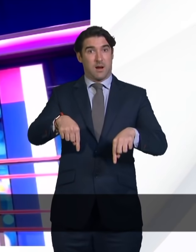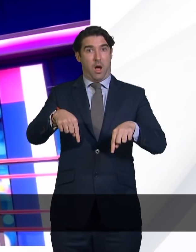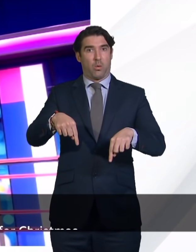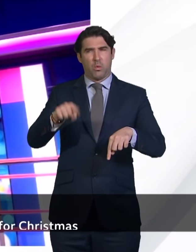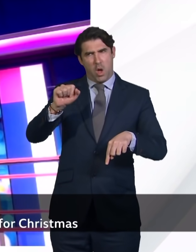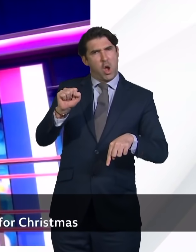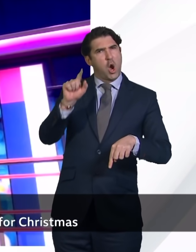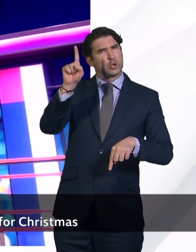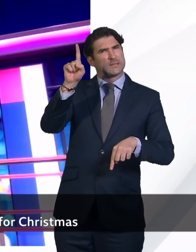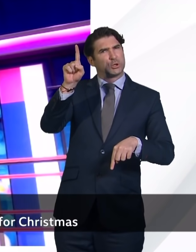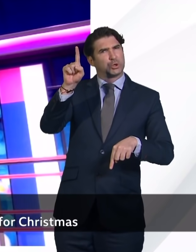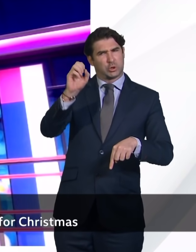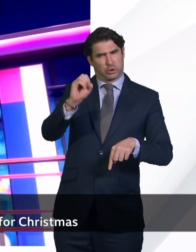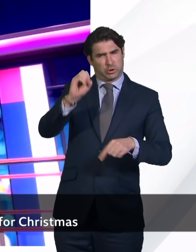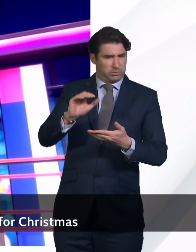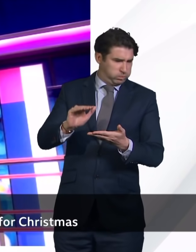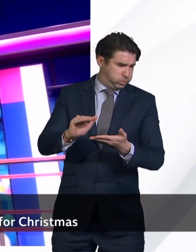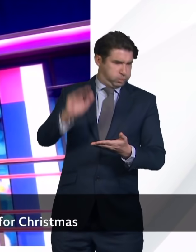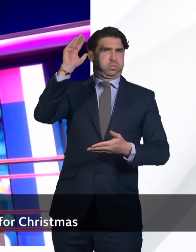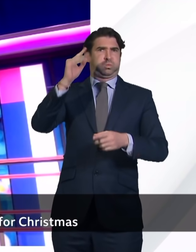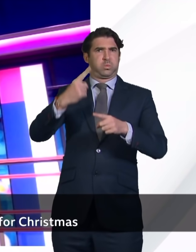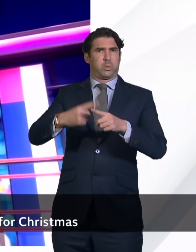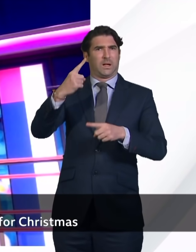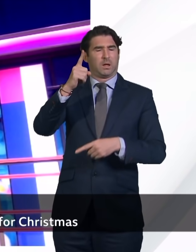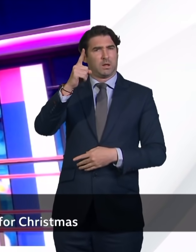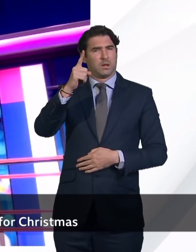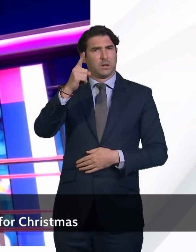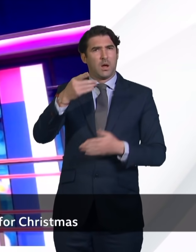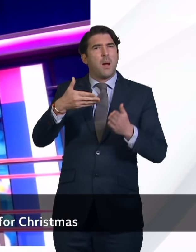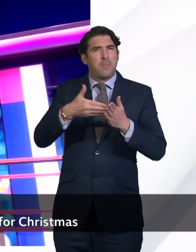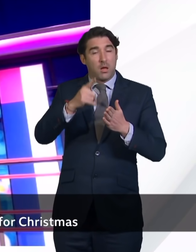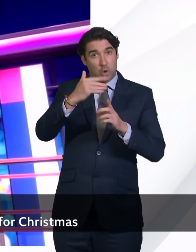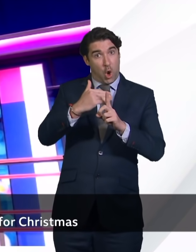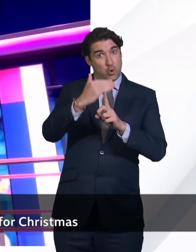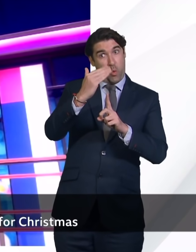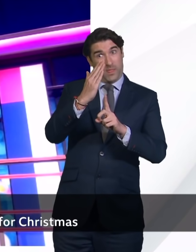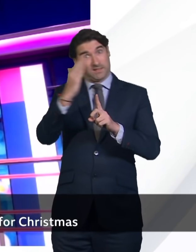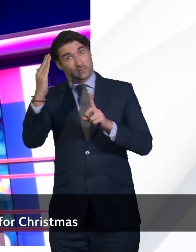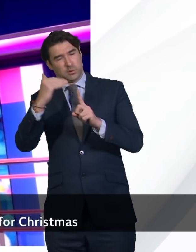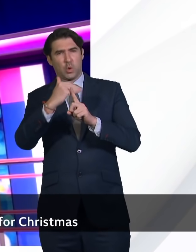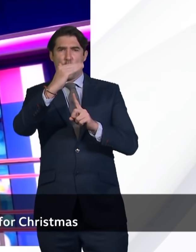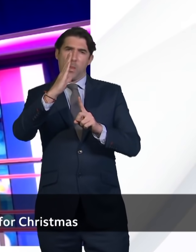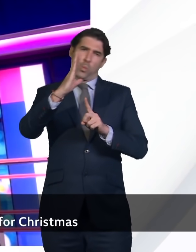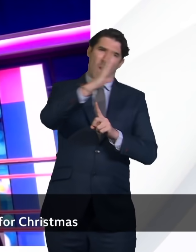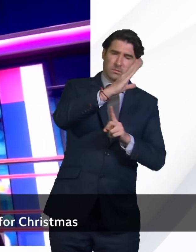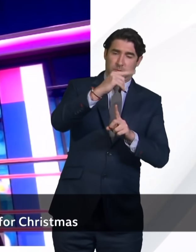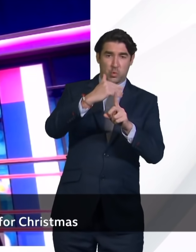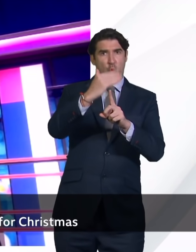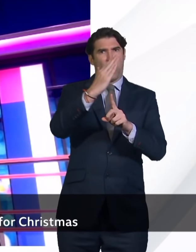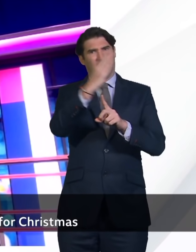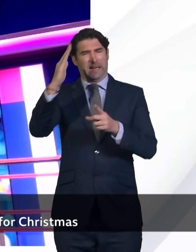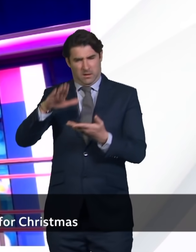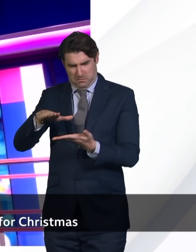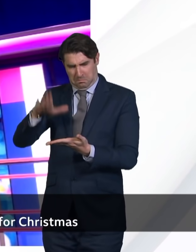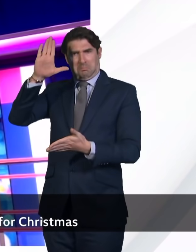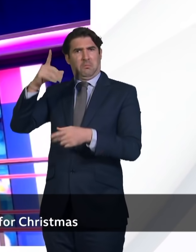much bigger problem in the northeast and the northwest in terms of rapid rise and incidence of the virus. Can you explain why there is